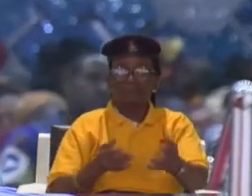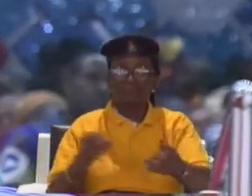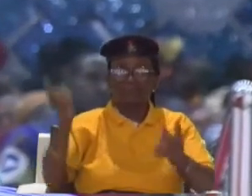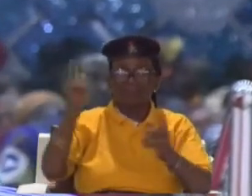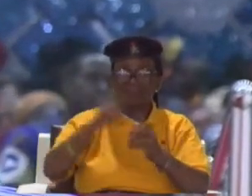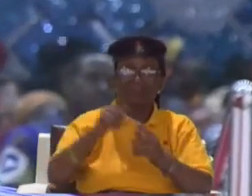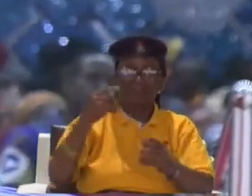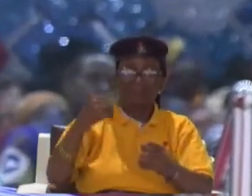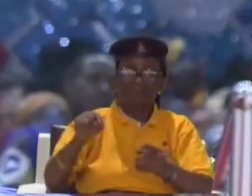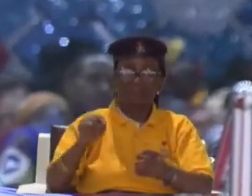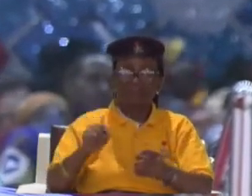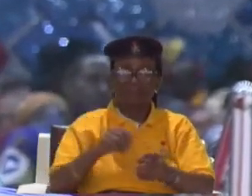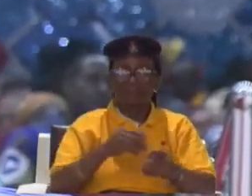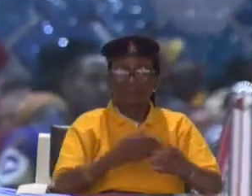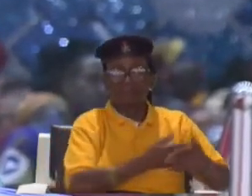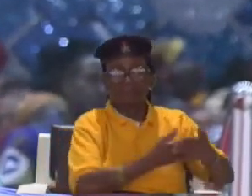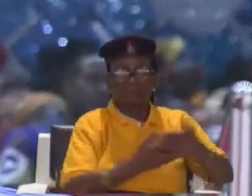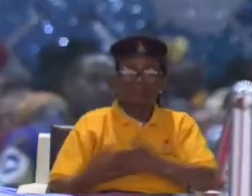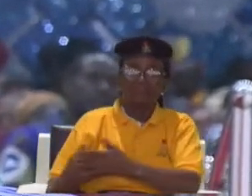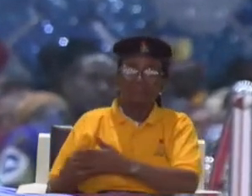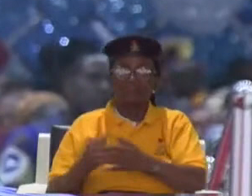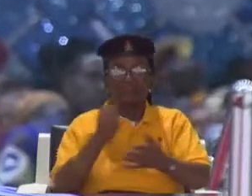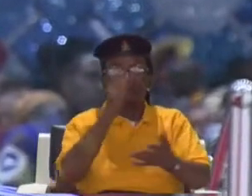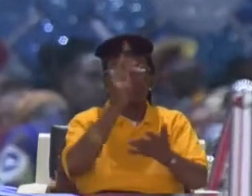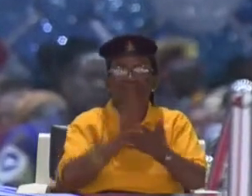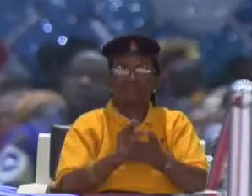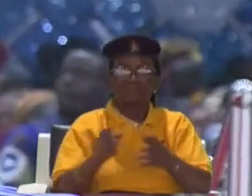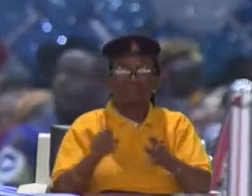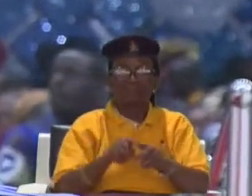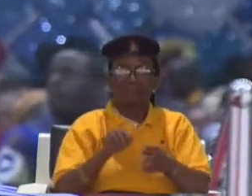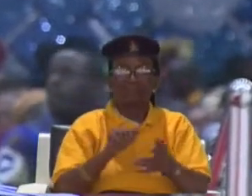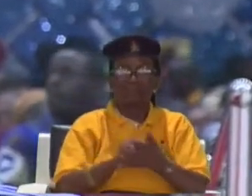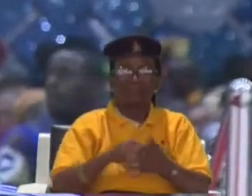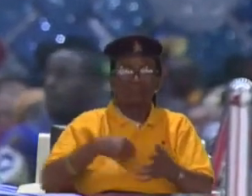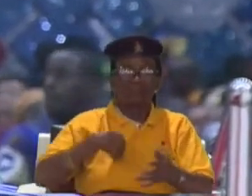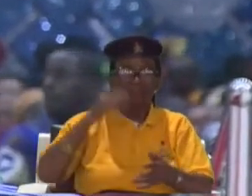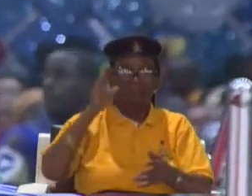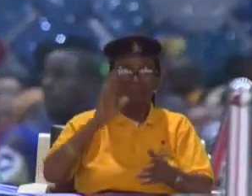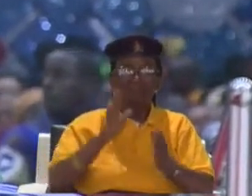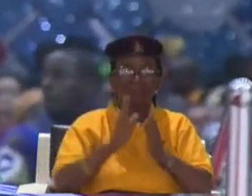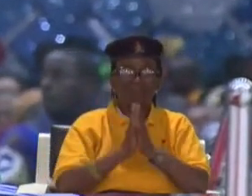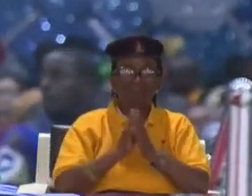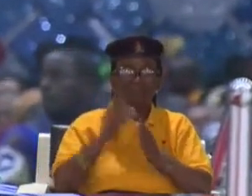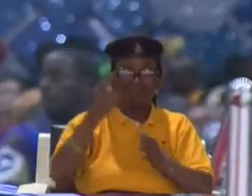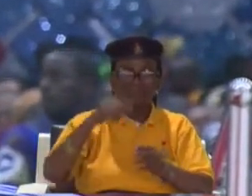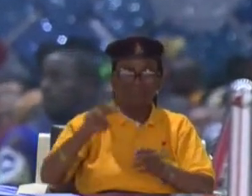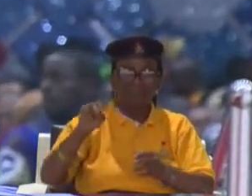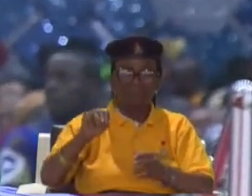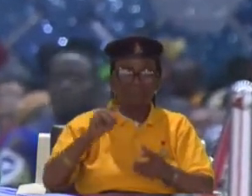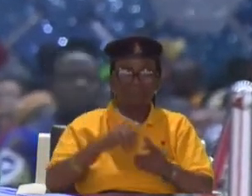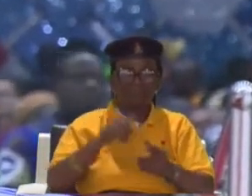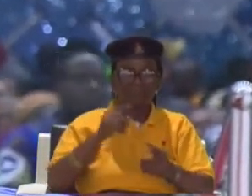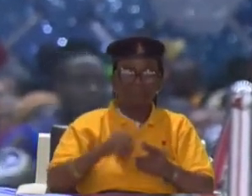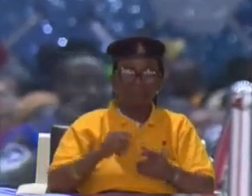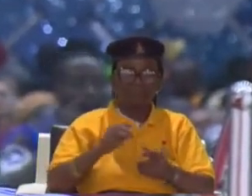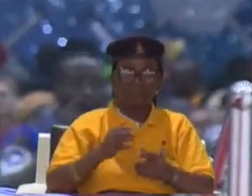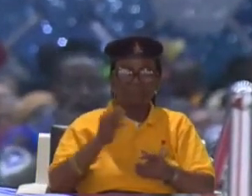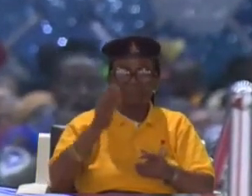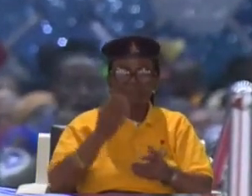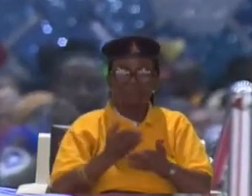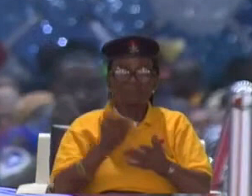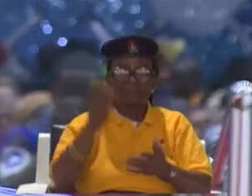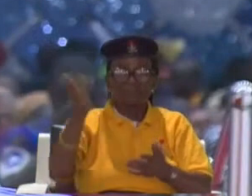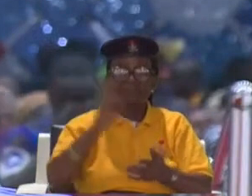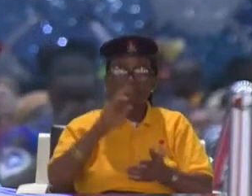them. And then there are some people who came last